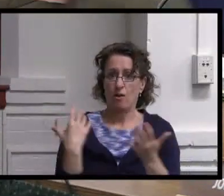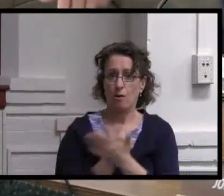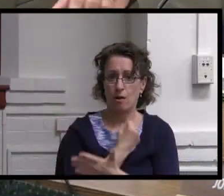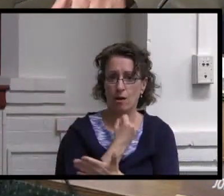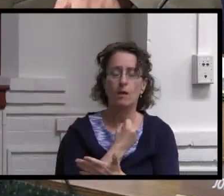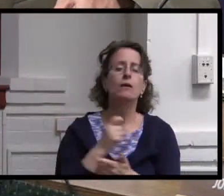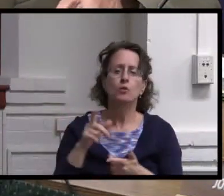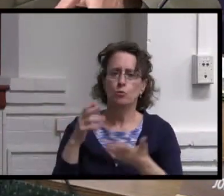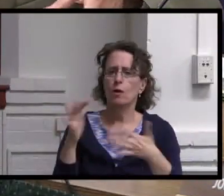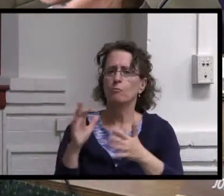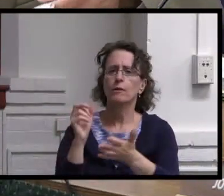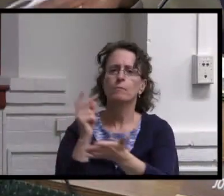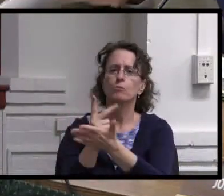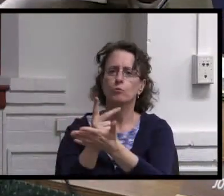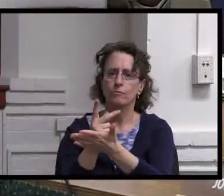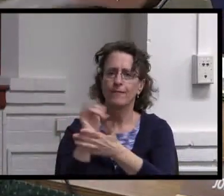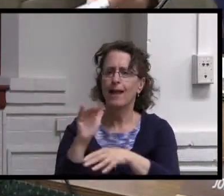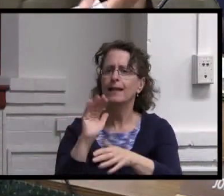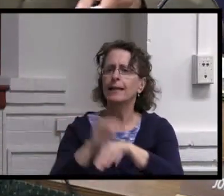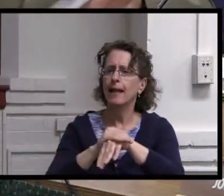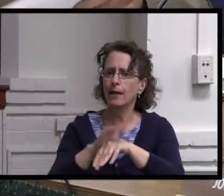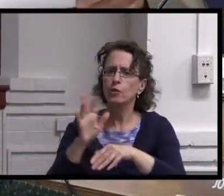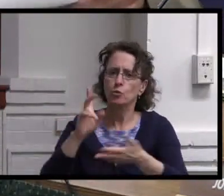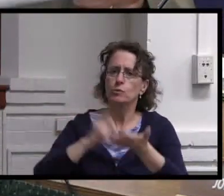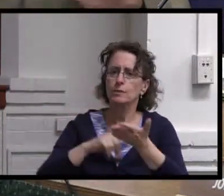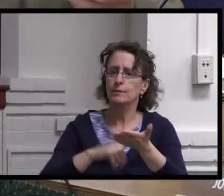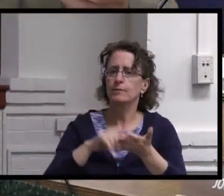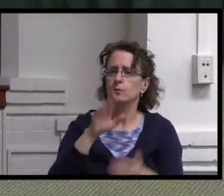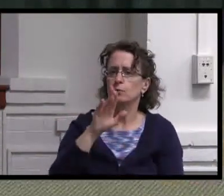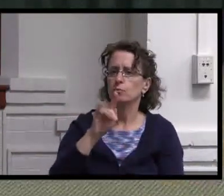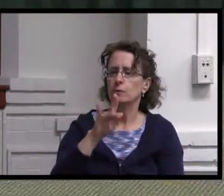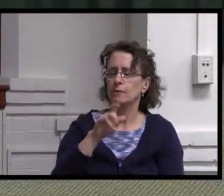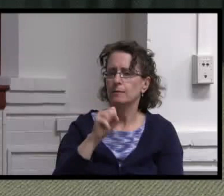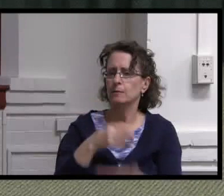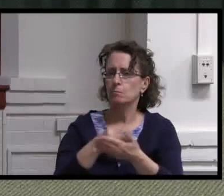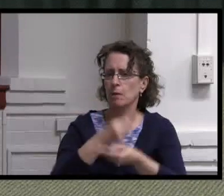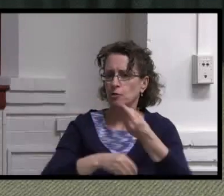Yep. Does anyone on the board have any questions or comments?